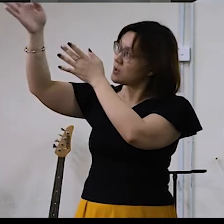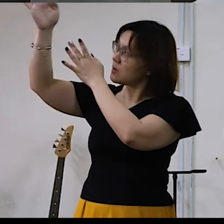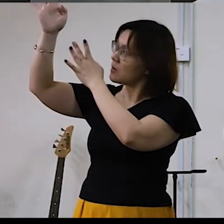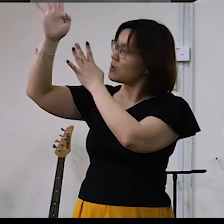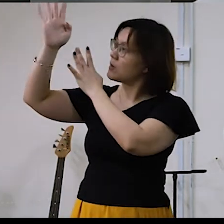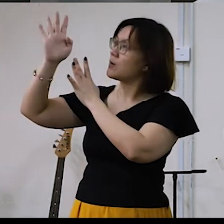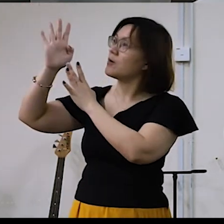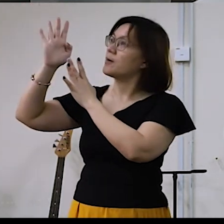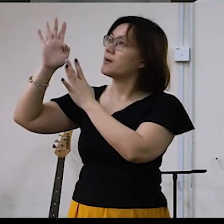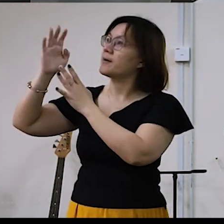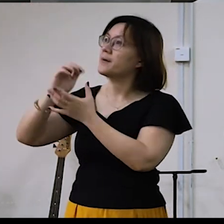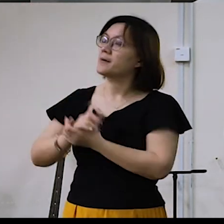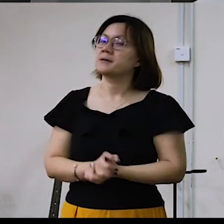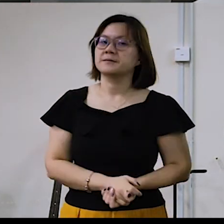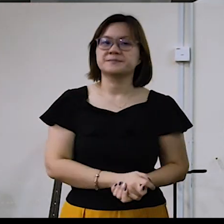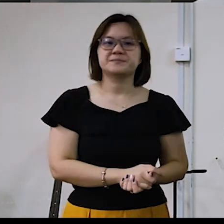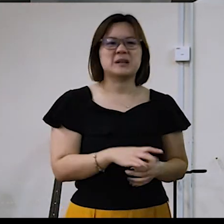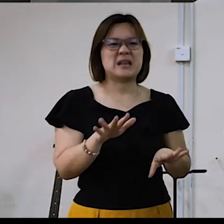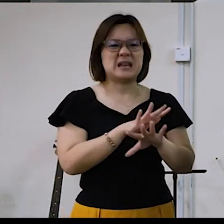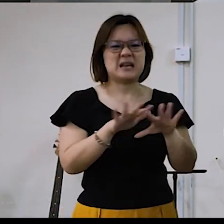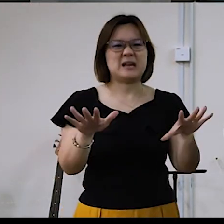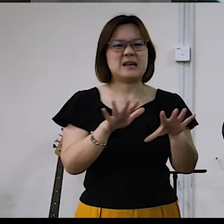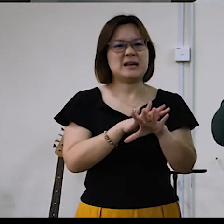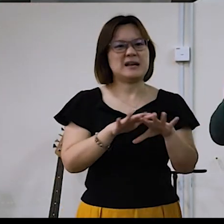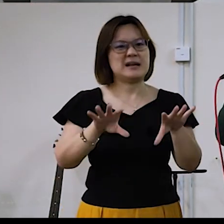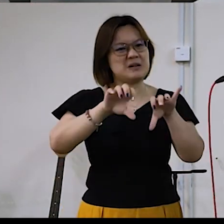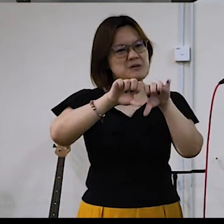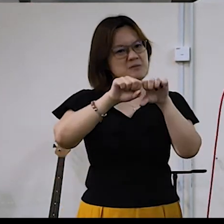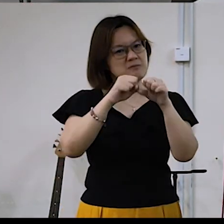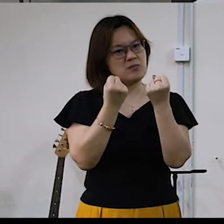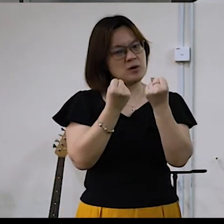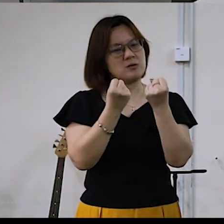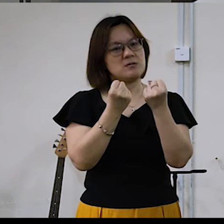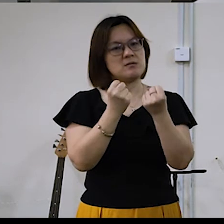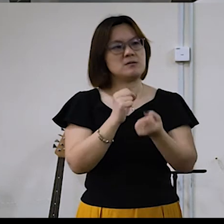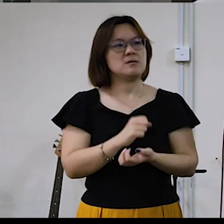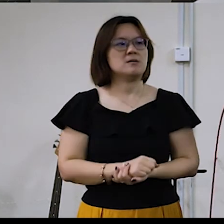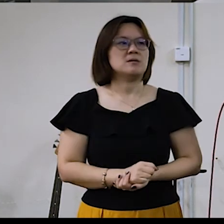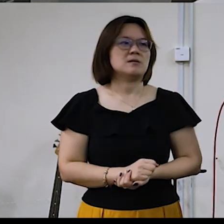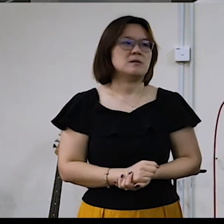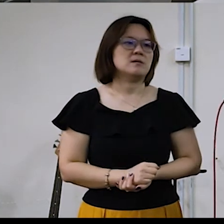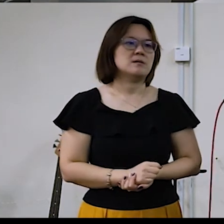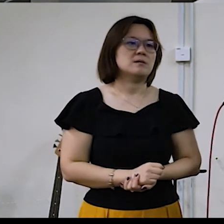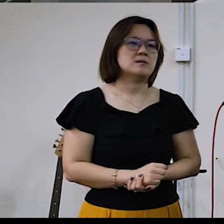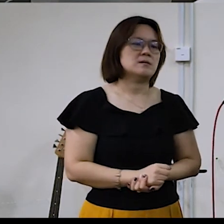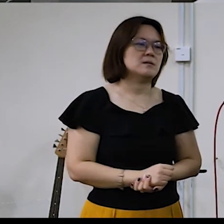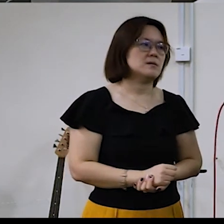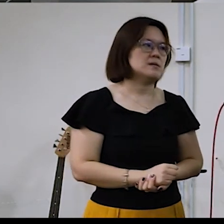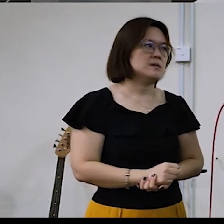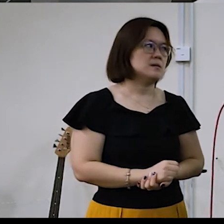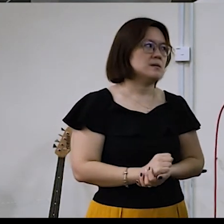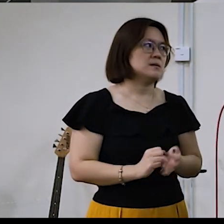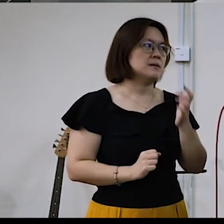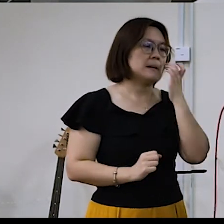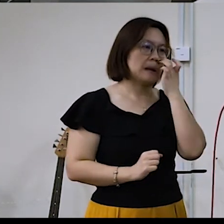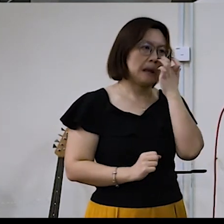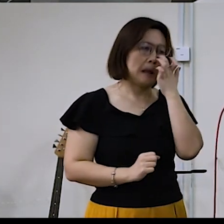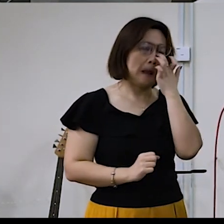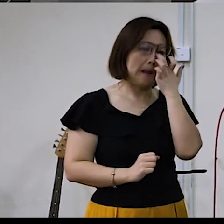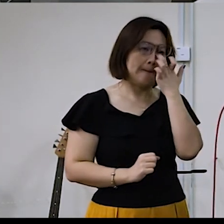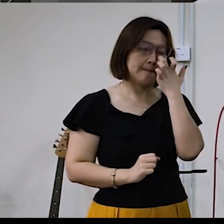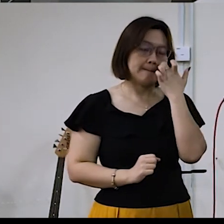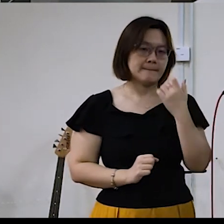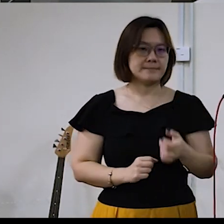broken. Yeah? I mean, you baptize a baby. Can a baby cut a covenant?